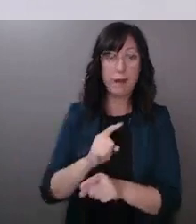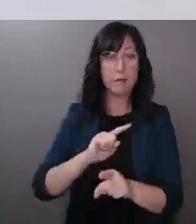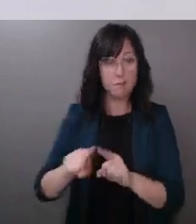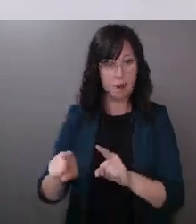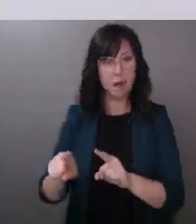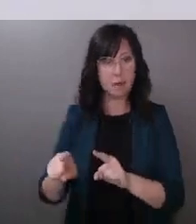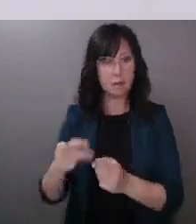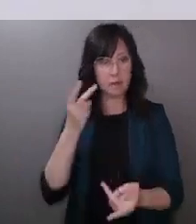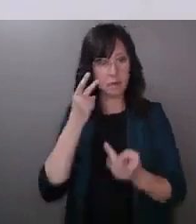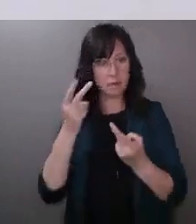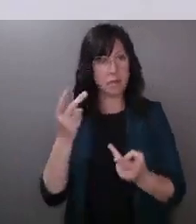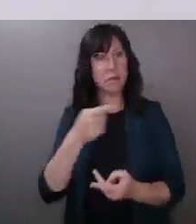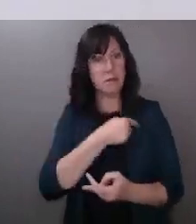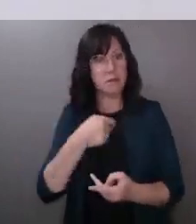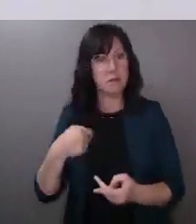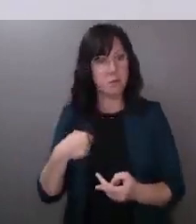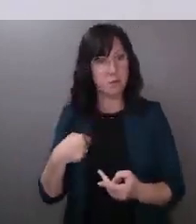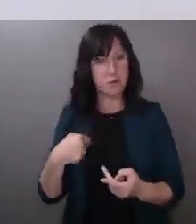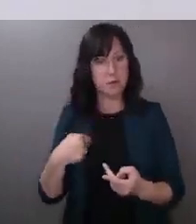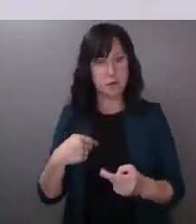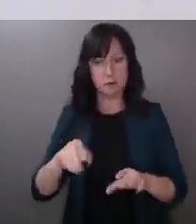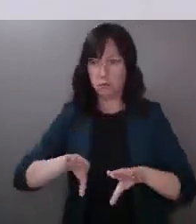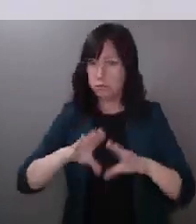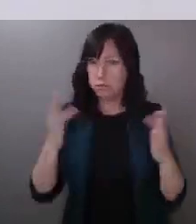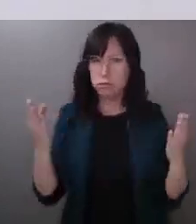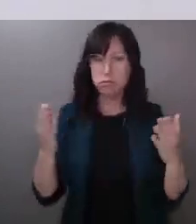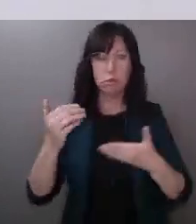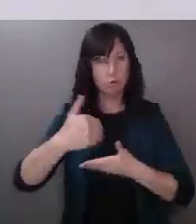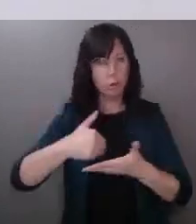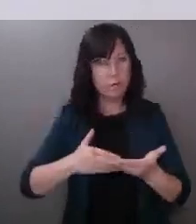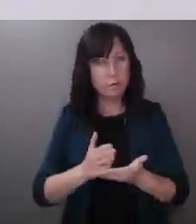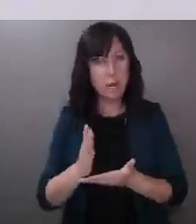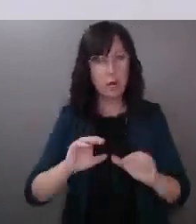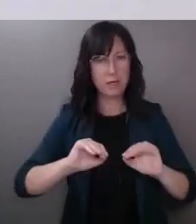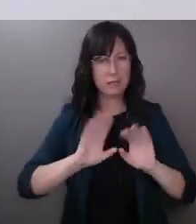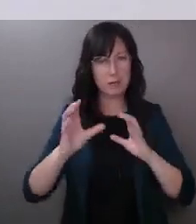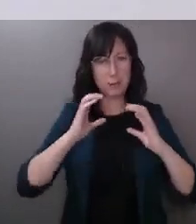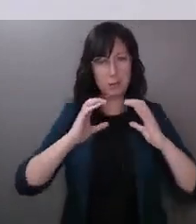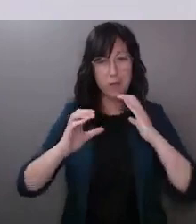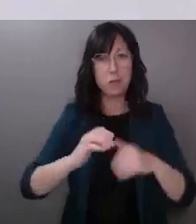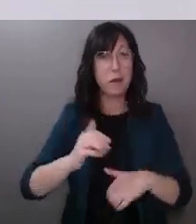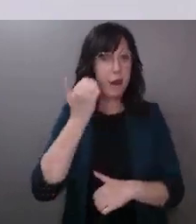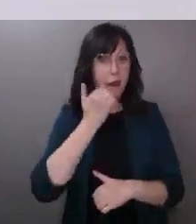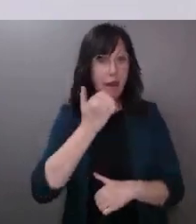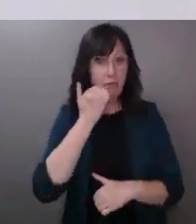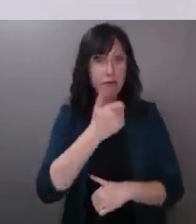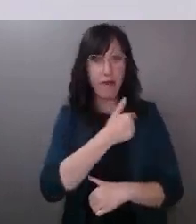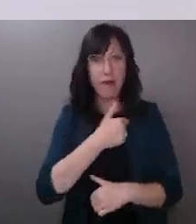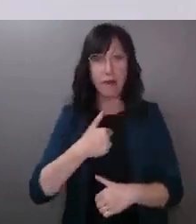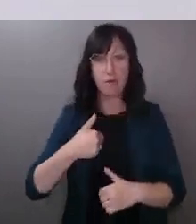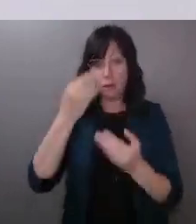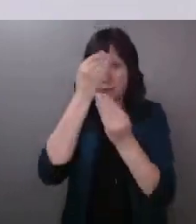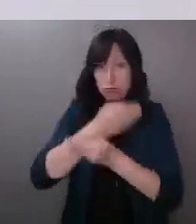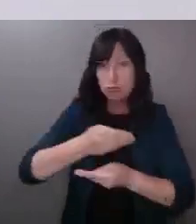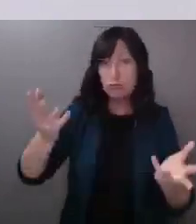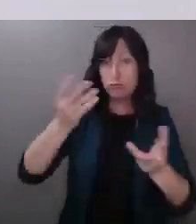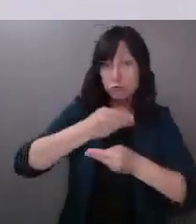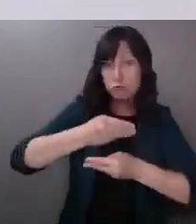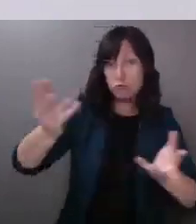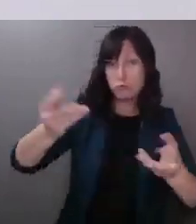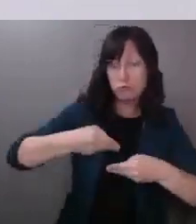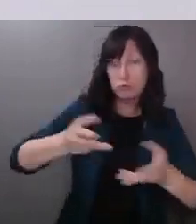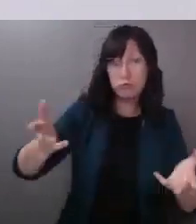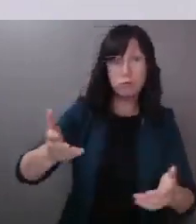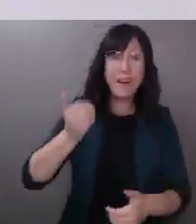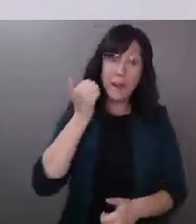the fact that we are being transparent about what's going on. There have been daily media briefings that have shared all the information that's available